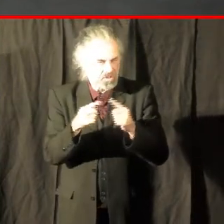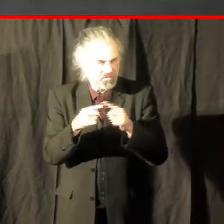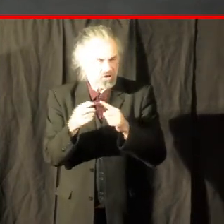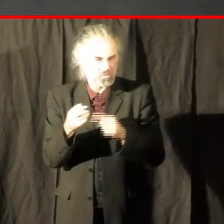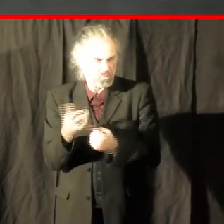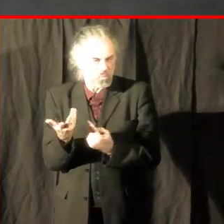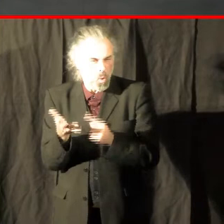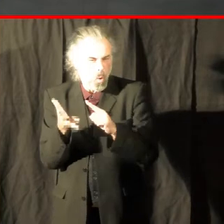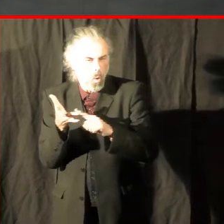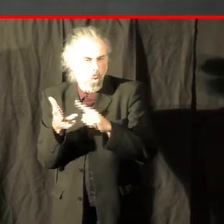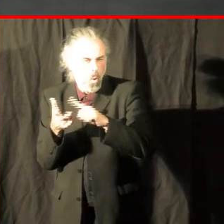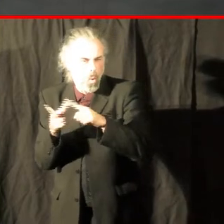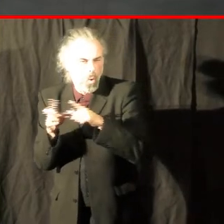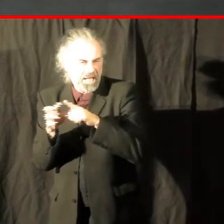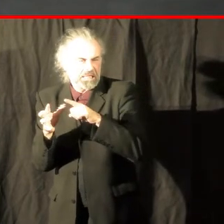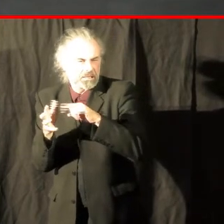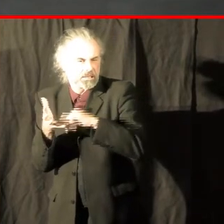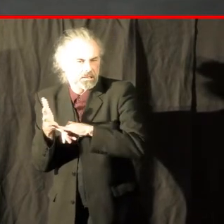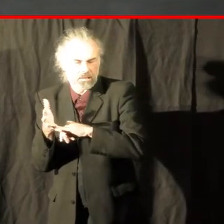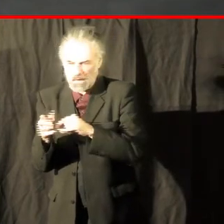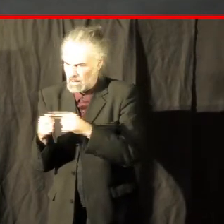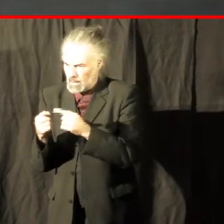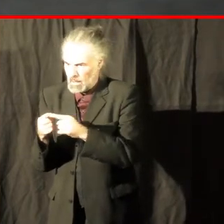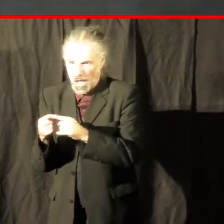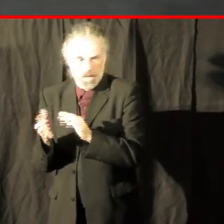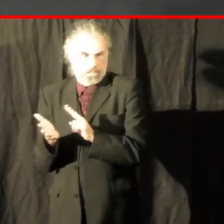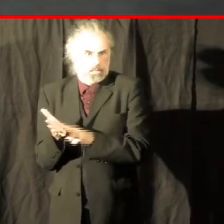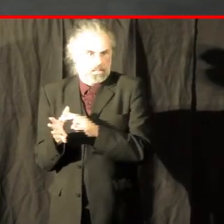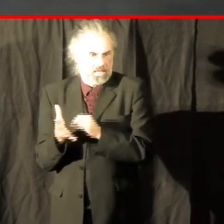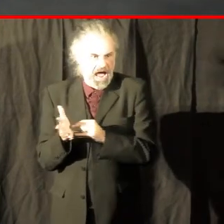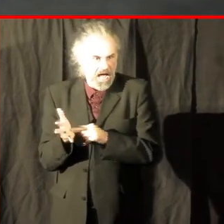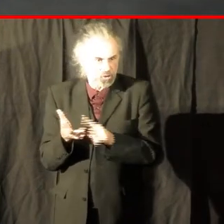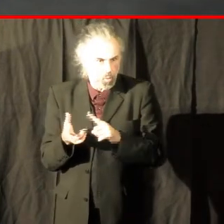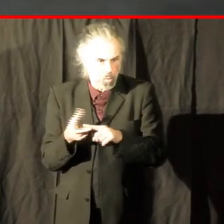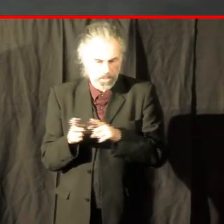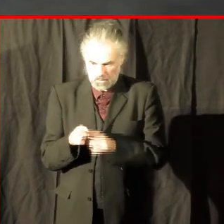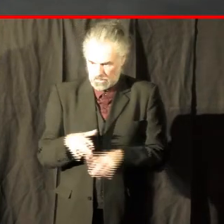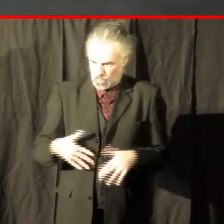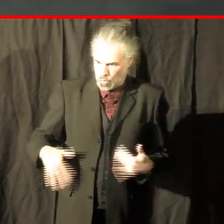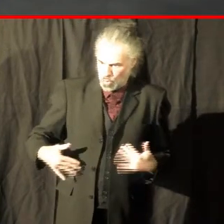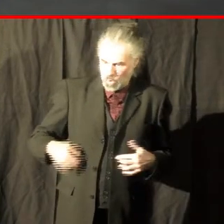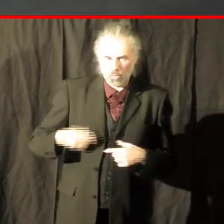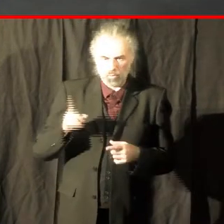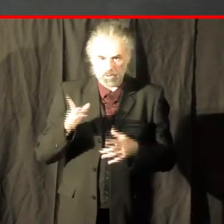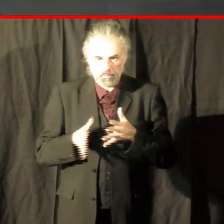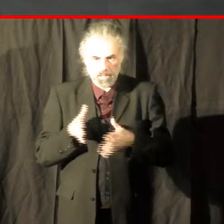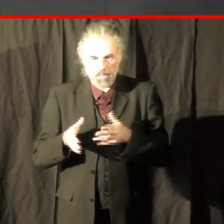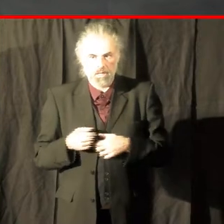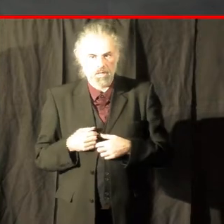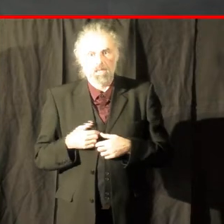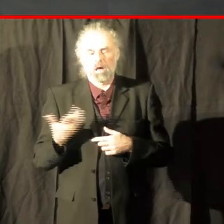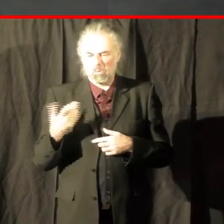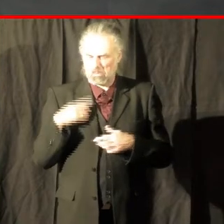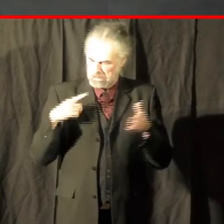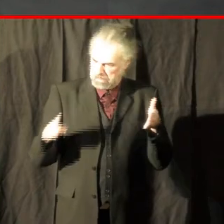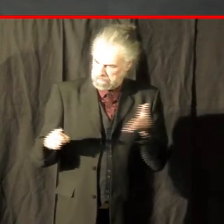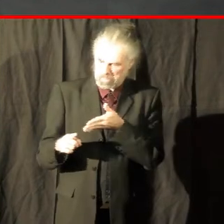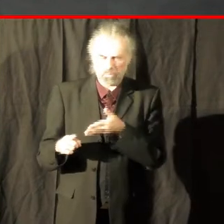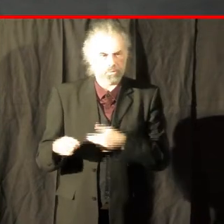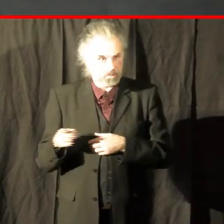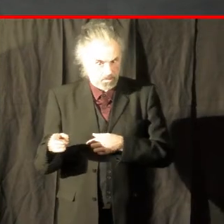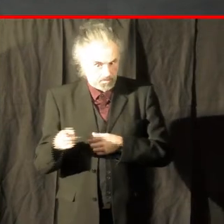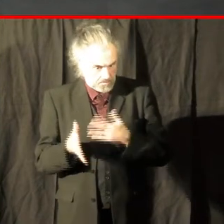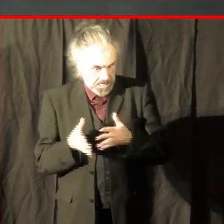toids. Nastoids. Oh my goodness, okay. I am kind of gravitating towards that because nastoids are toxic, aren't